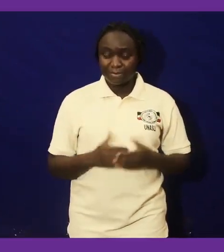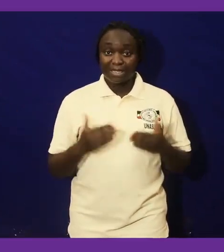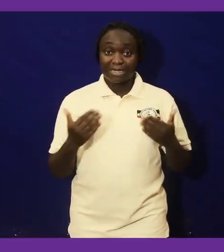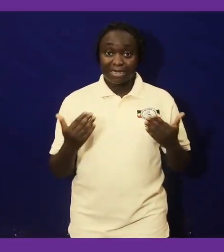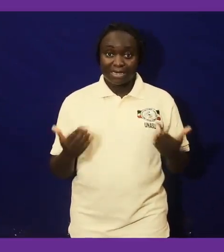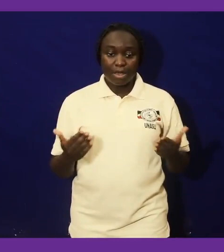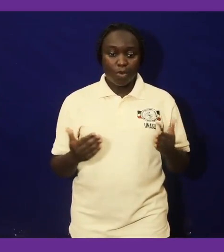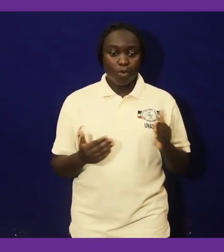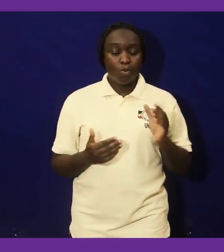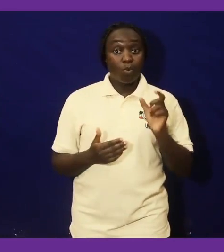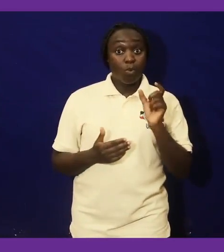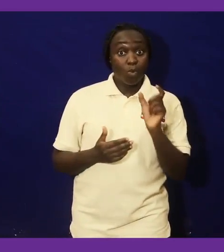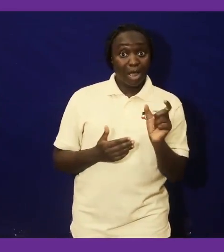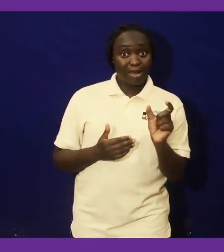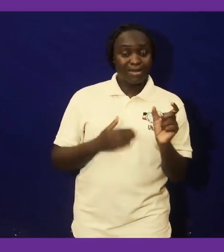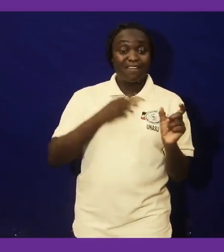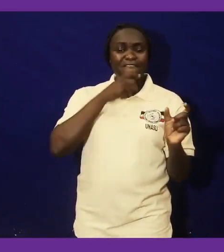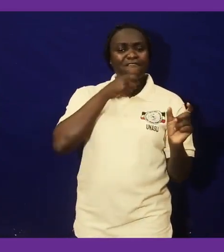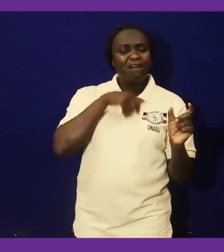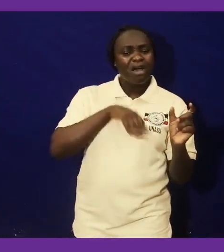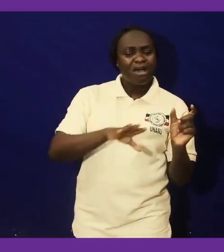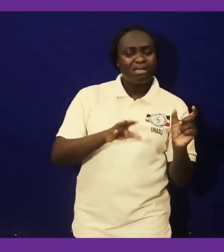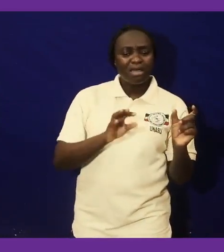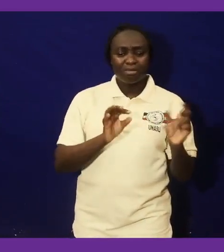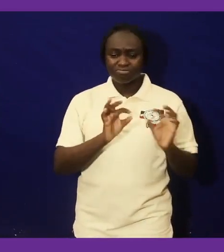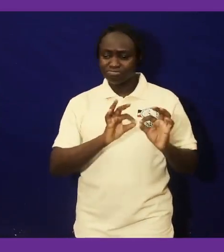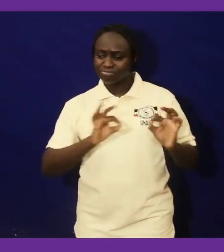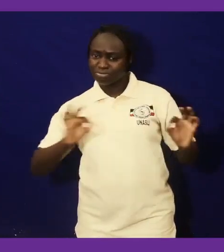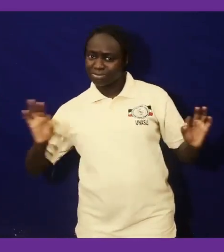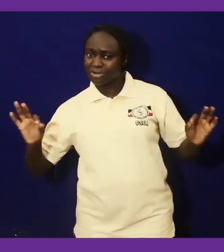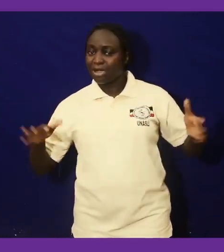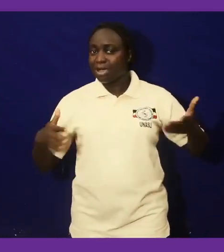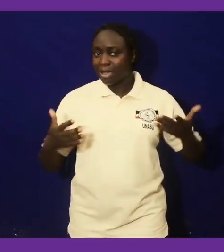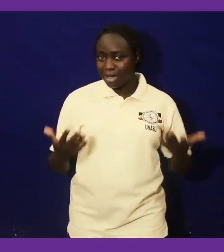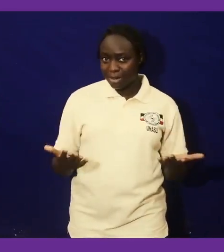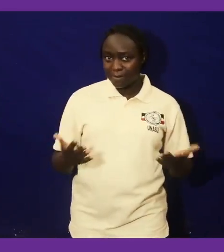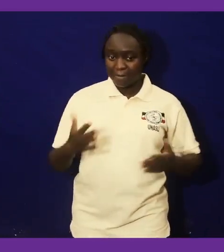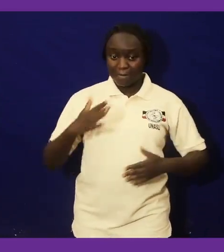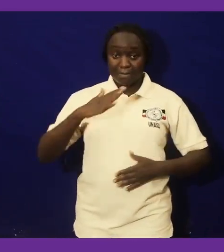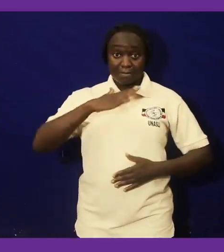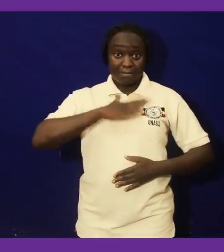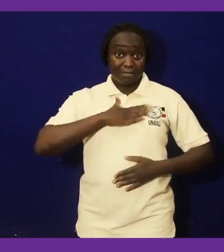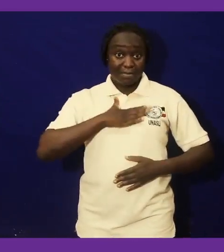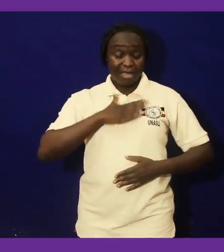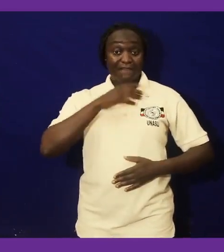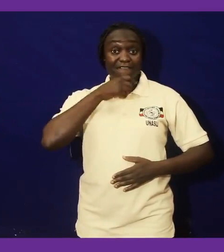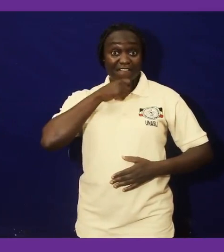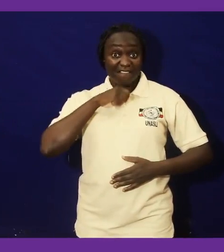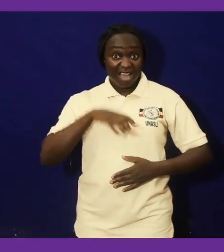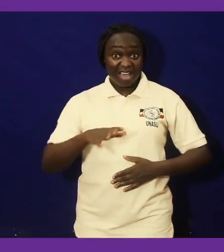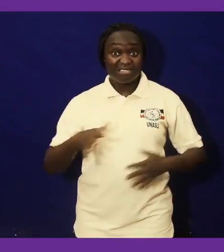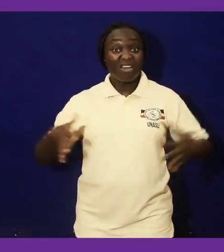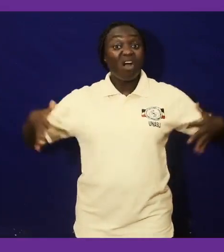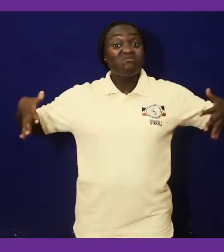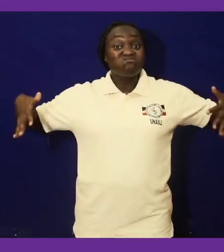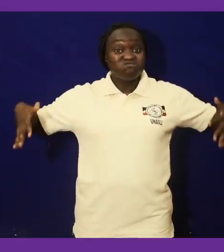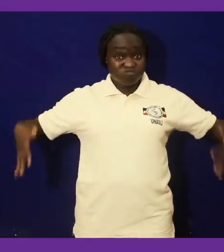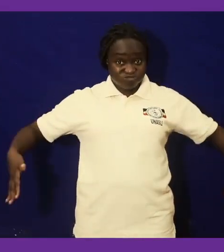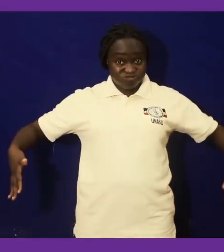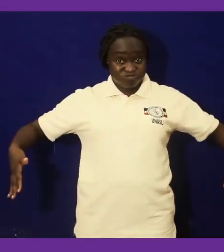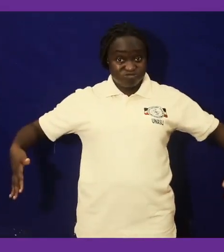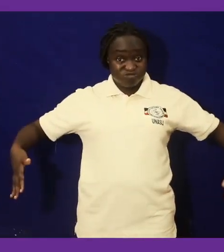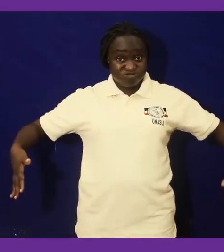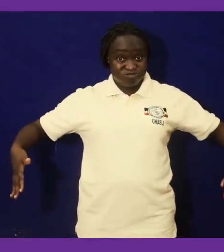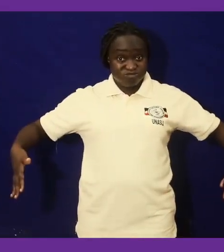word father. Listen. My father is a